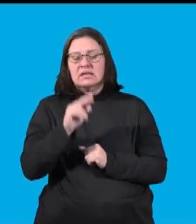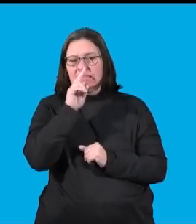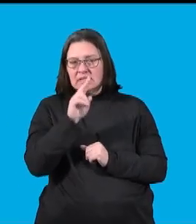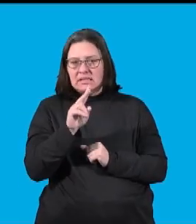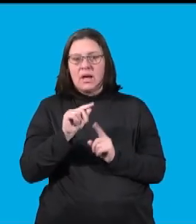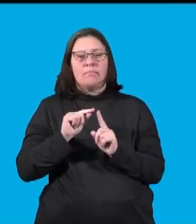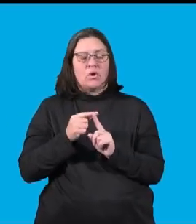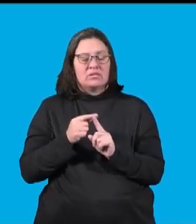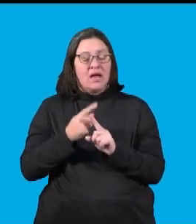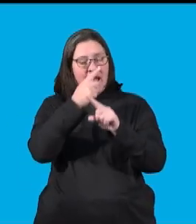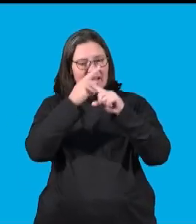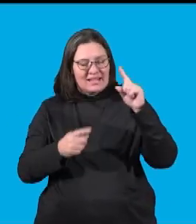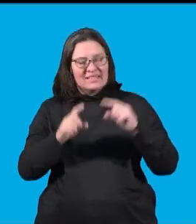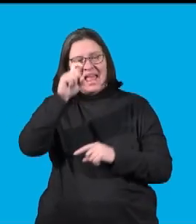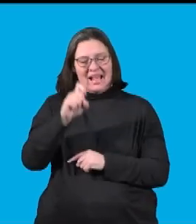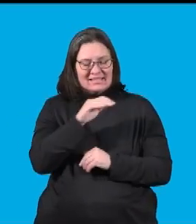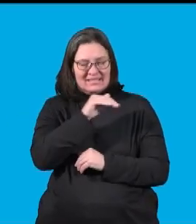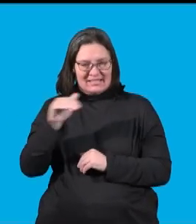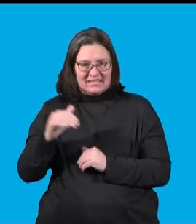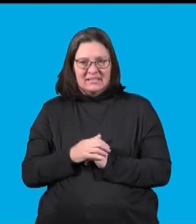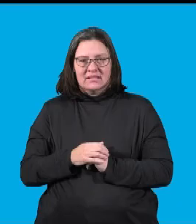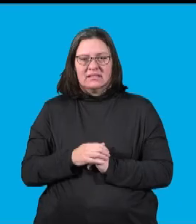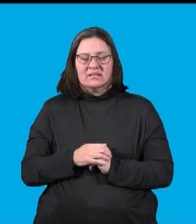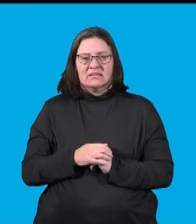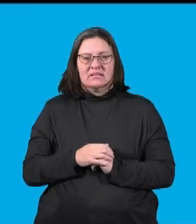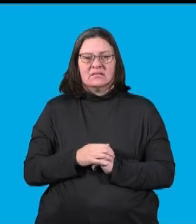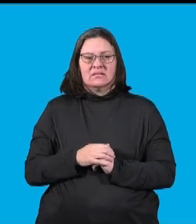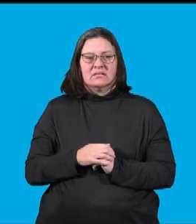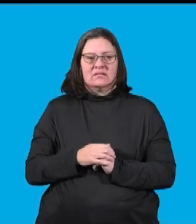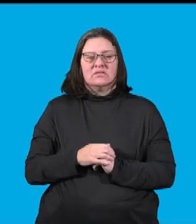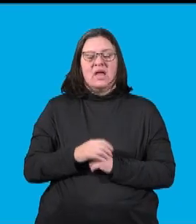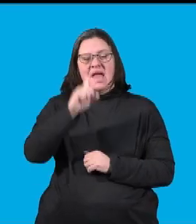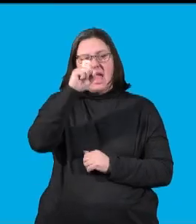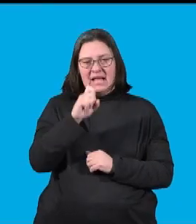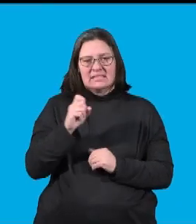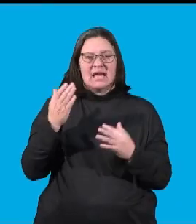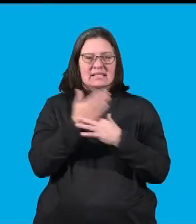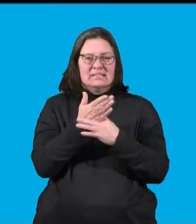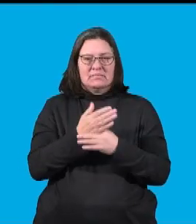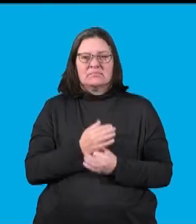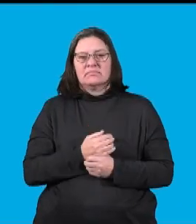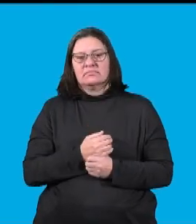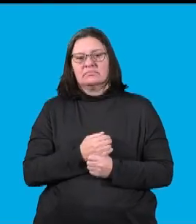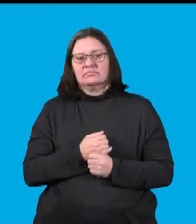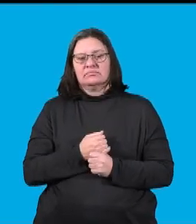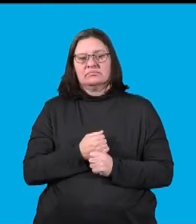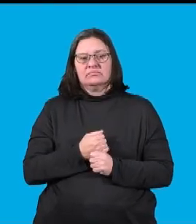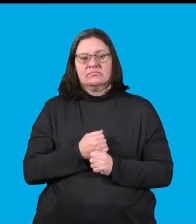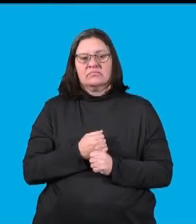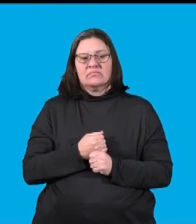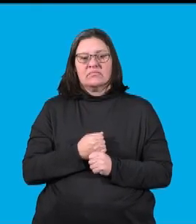And you can see that a is a point where the graph cuts the x-axis, so this is called an x-intercept.